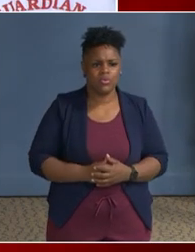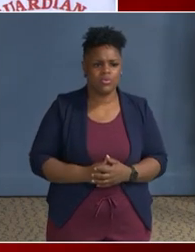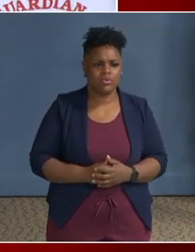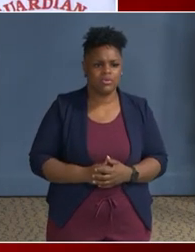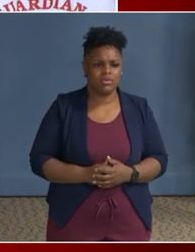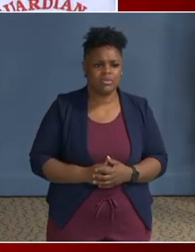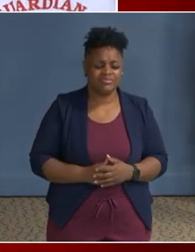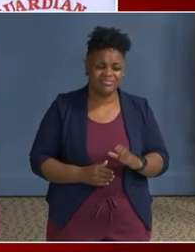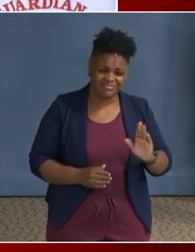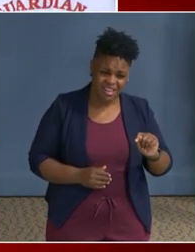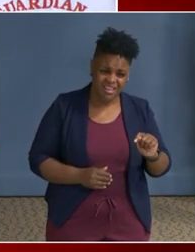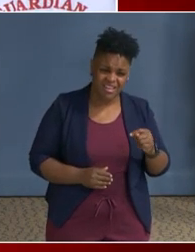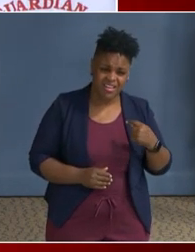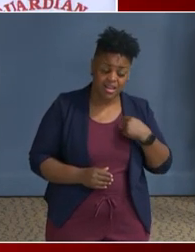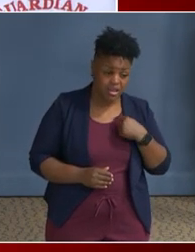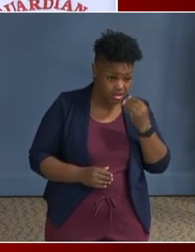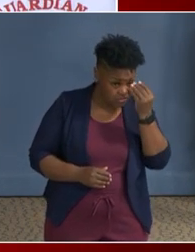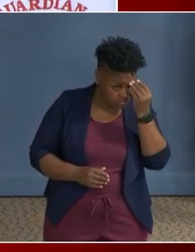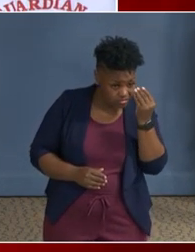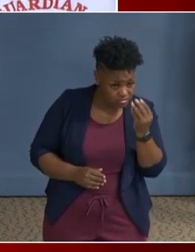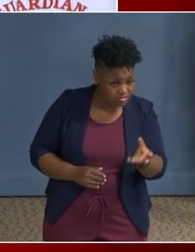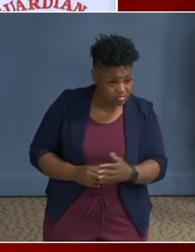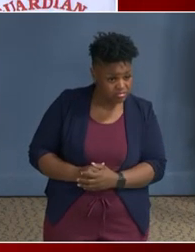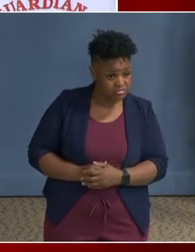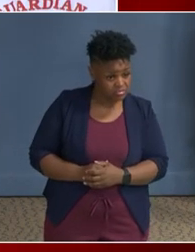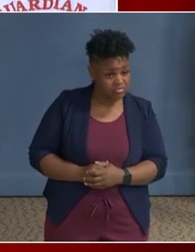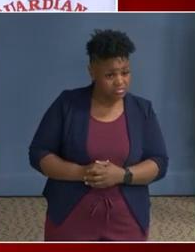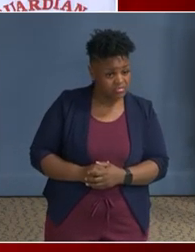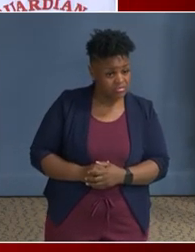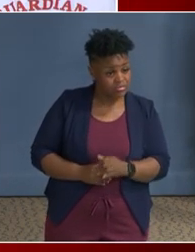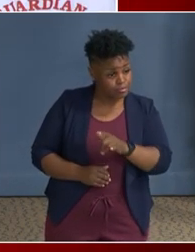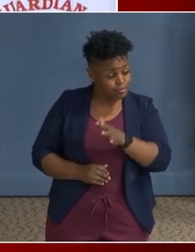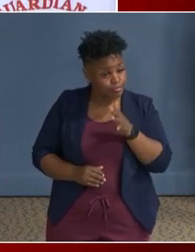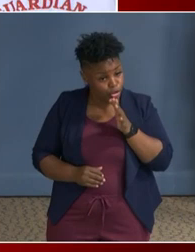But I can say that she knows